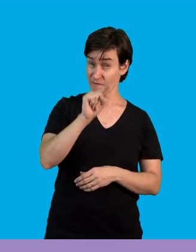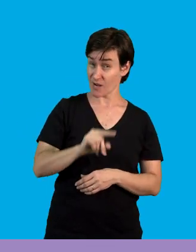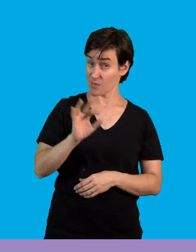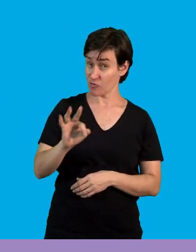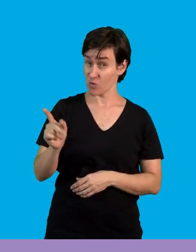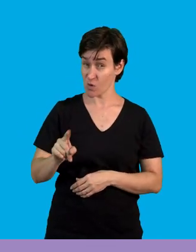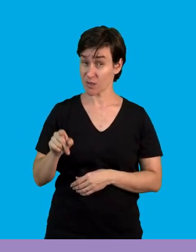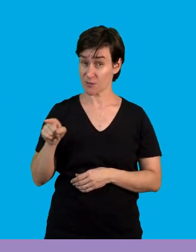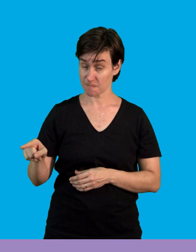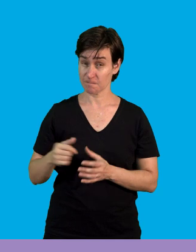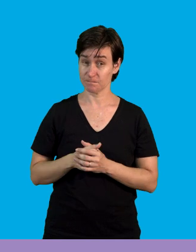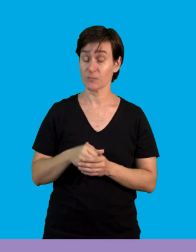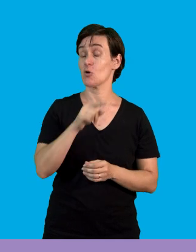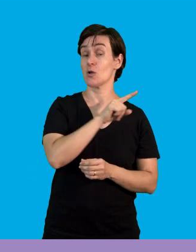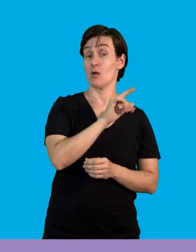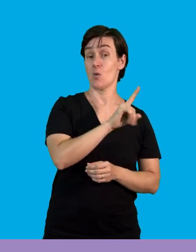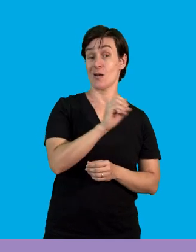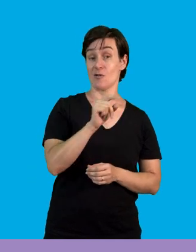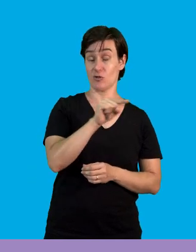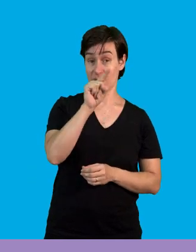100 divided by 10 to become